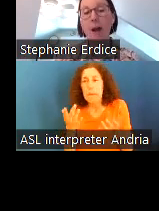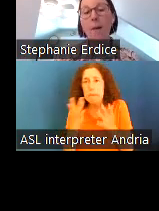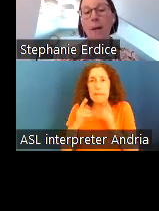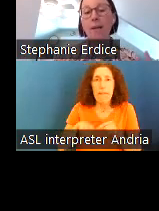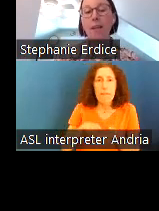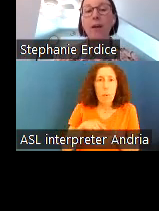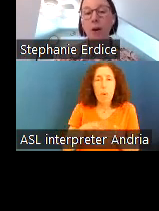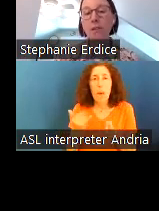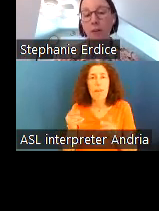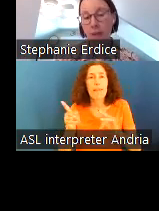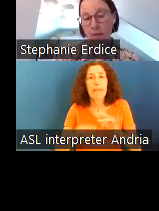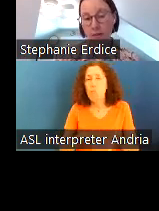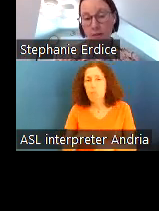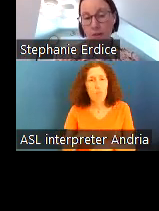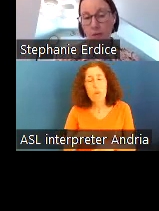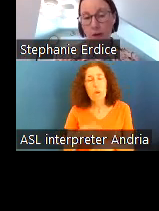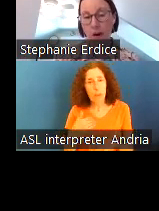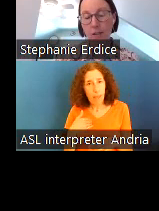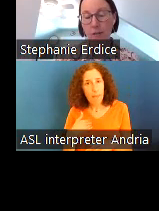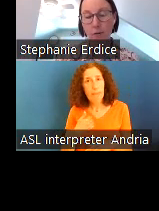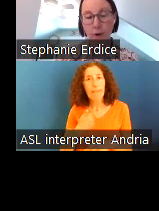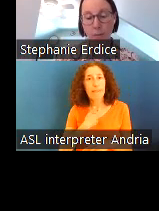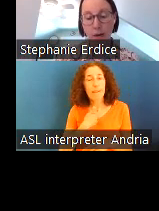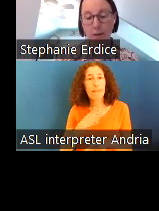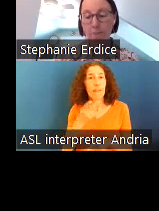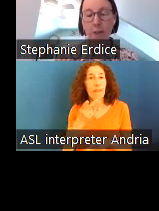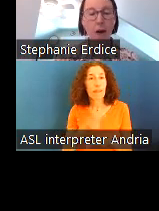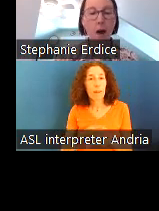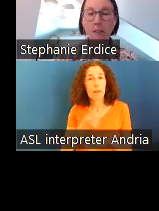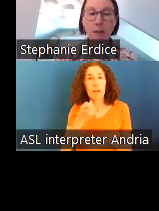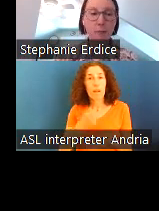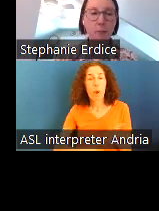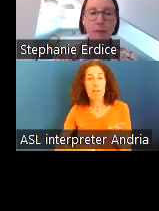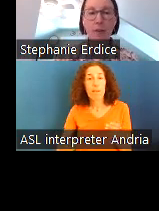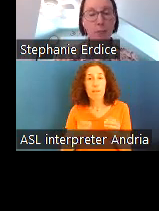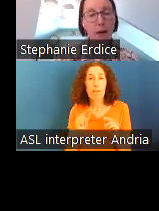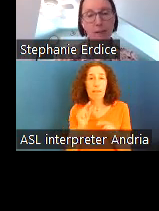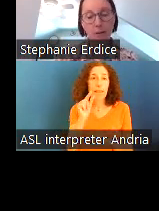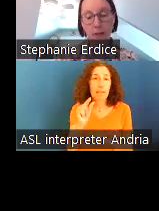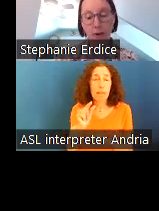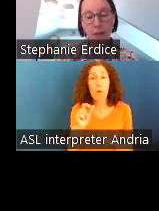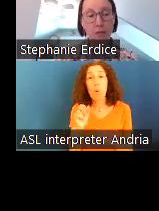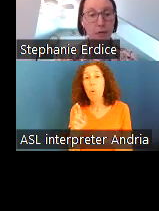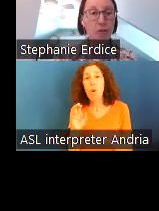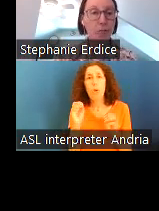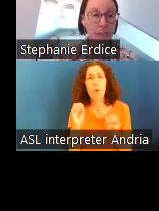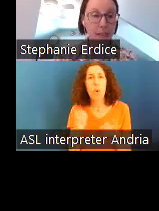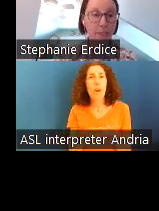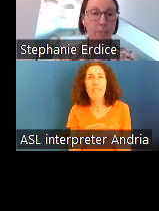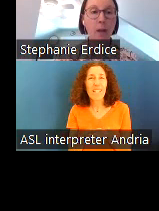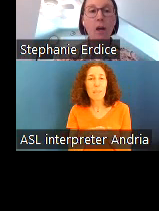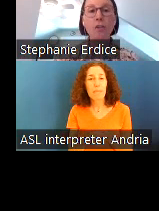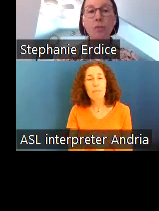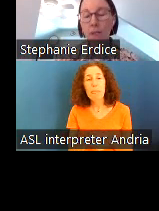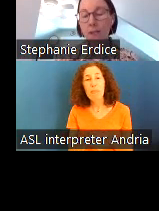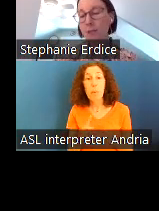on it, but there are self-care things you can do that cost little or no money. Oftentimes people say they don't practice self-care because they're too